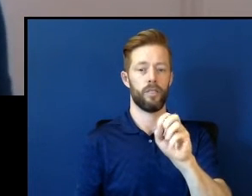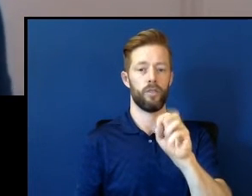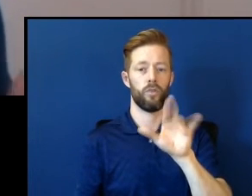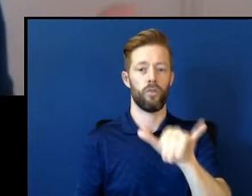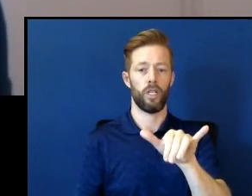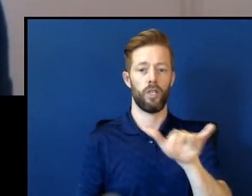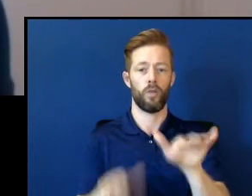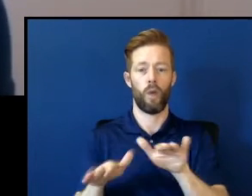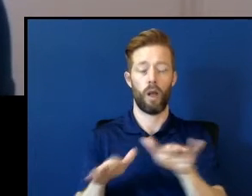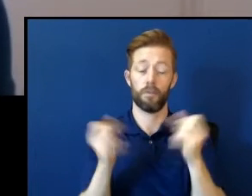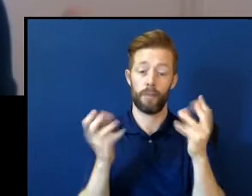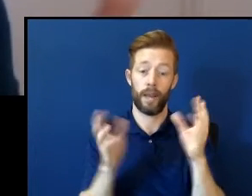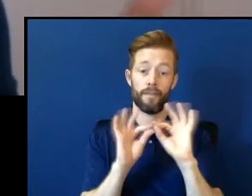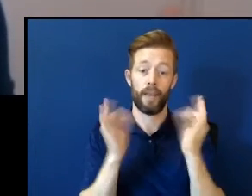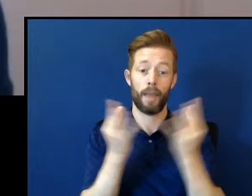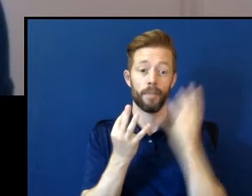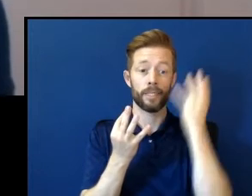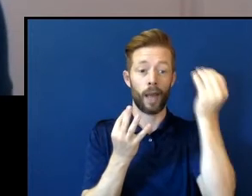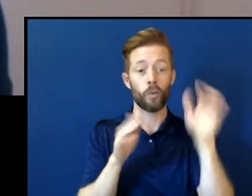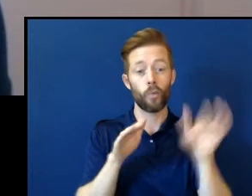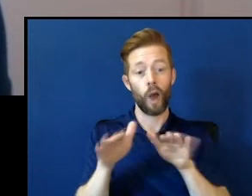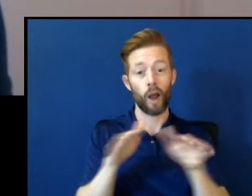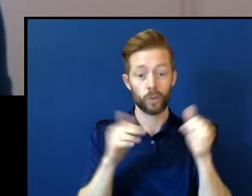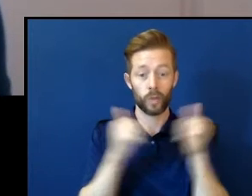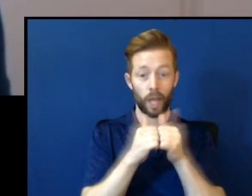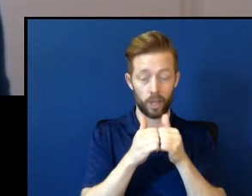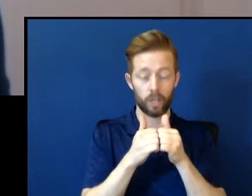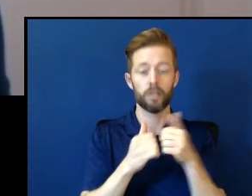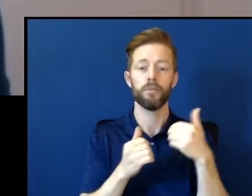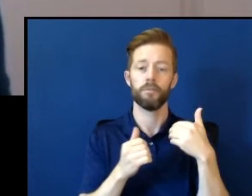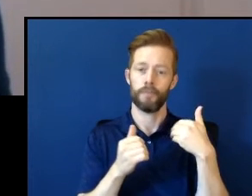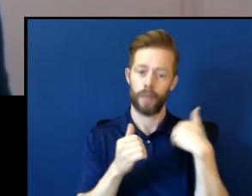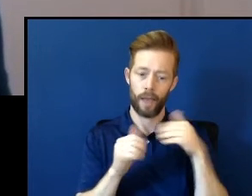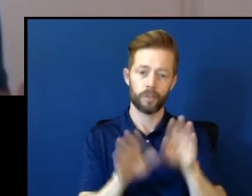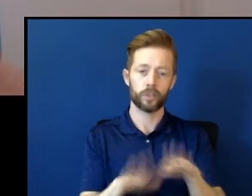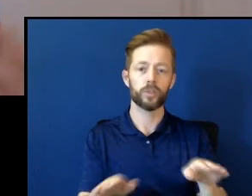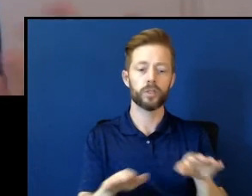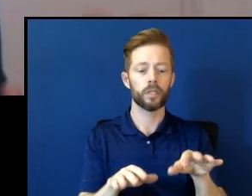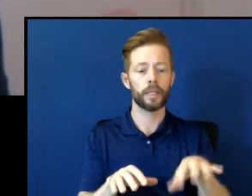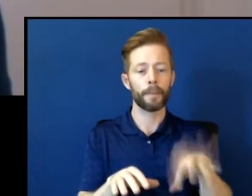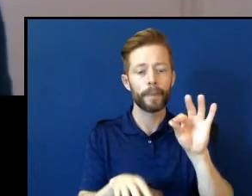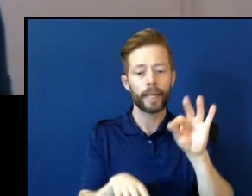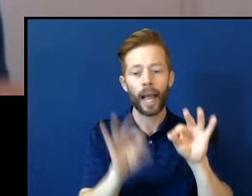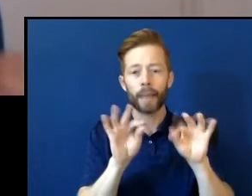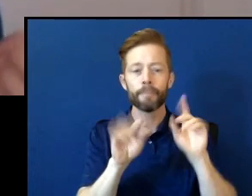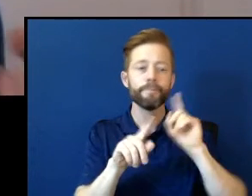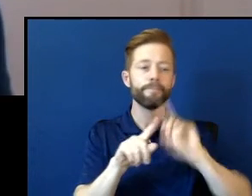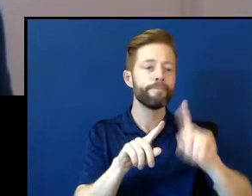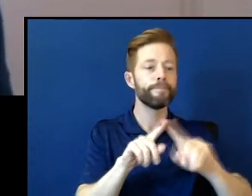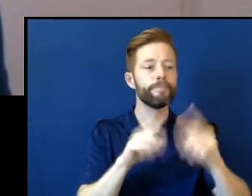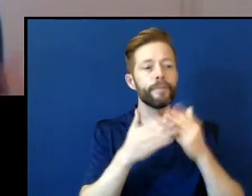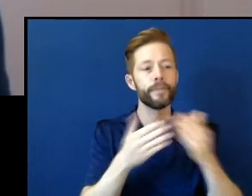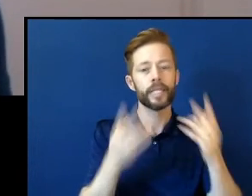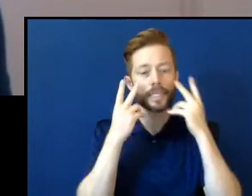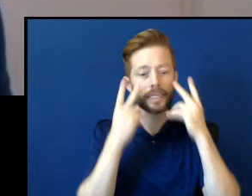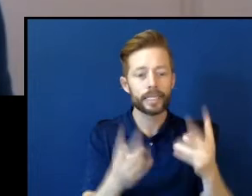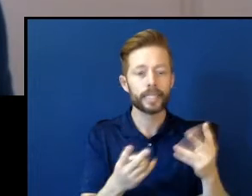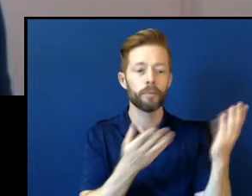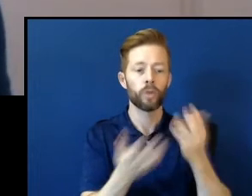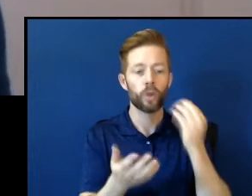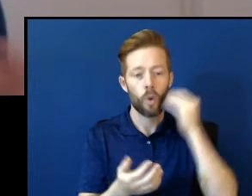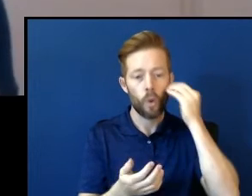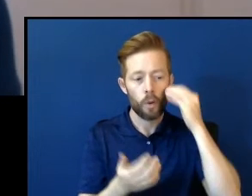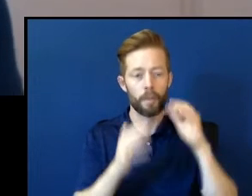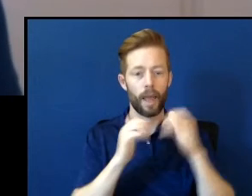children. So lots of families are going out for walks right now together and having children pick up different items that